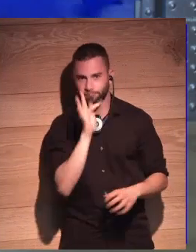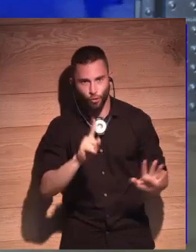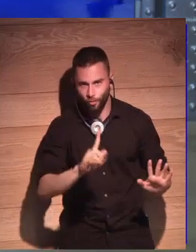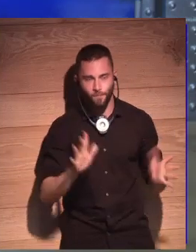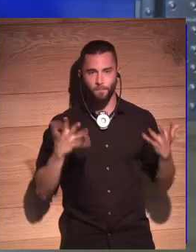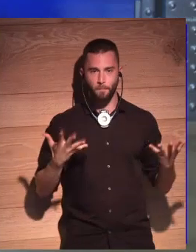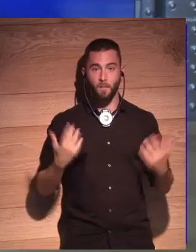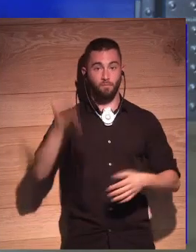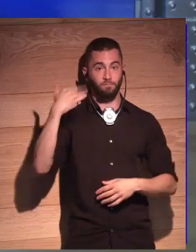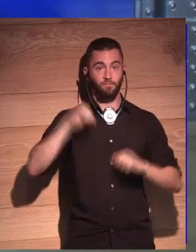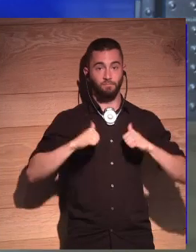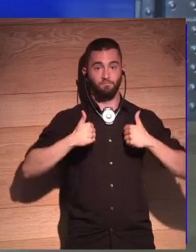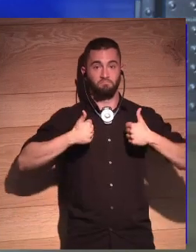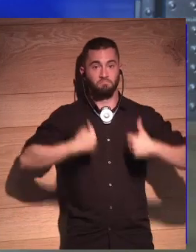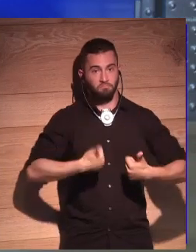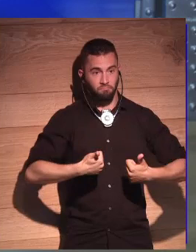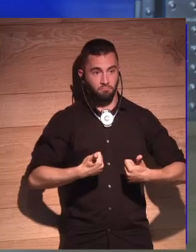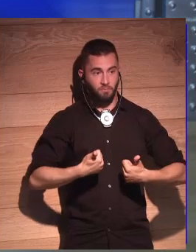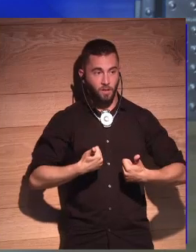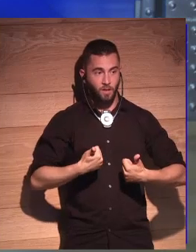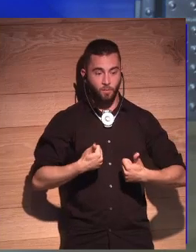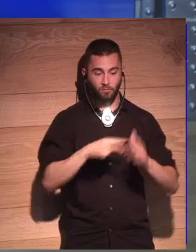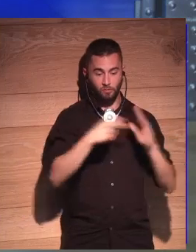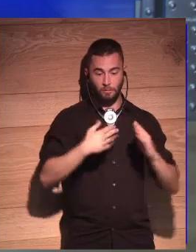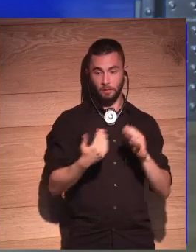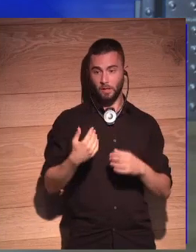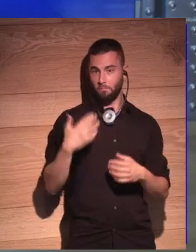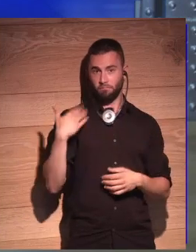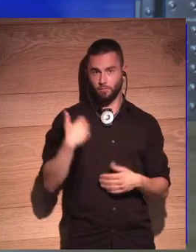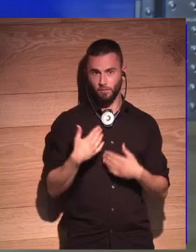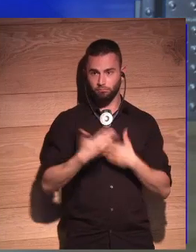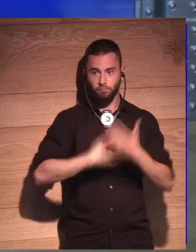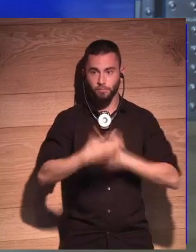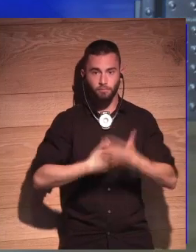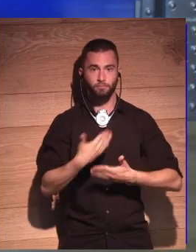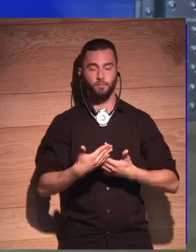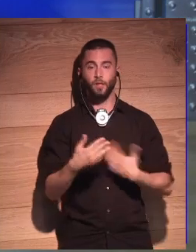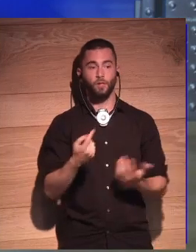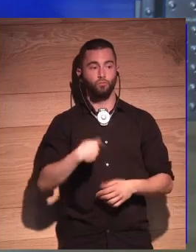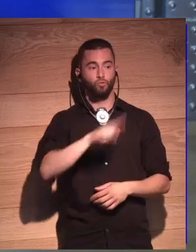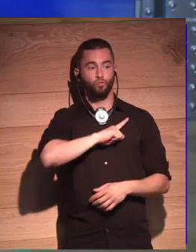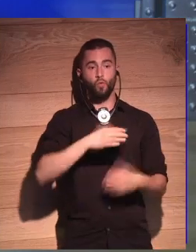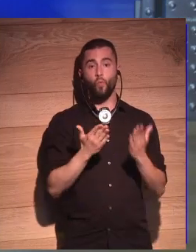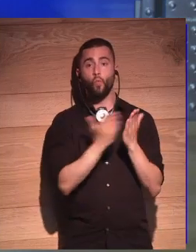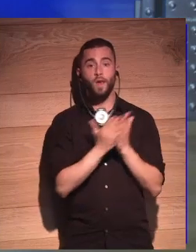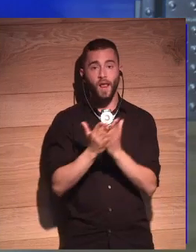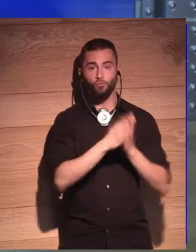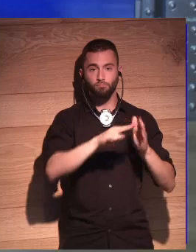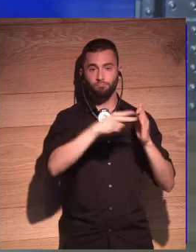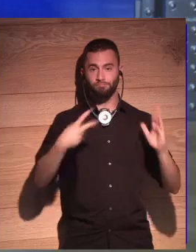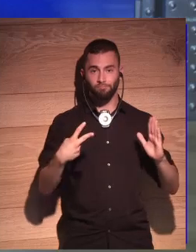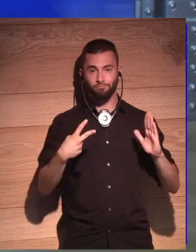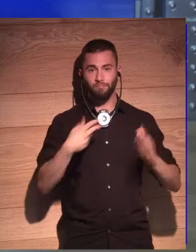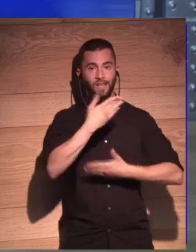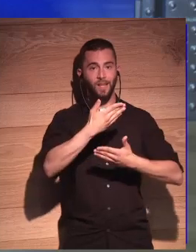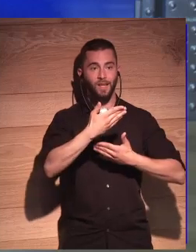for 25 years, as Ian has mentioned, but we started in a very at the very beginning of the emergence of these technologies,